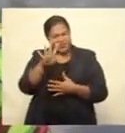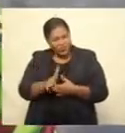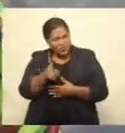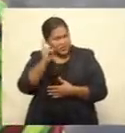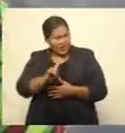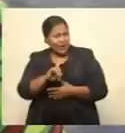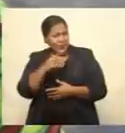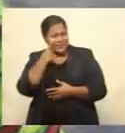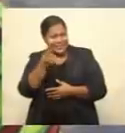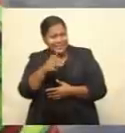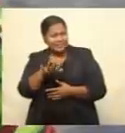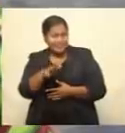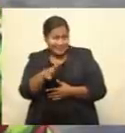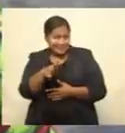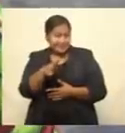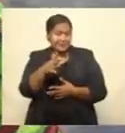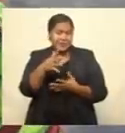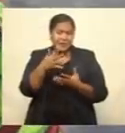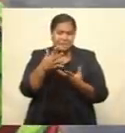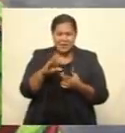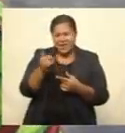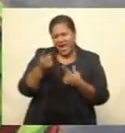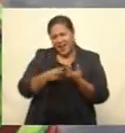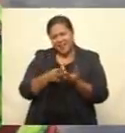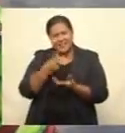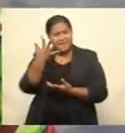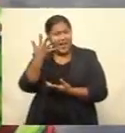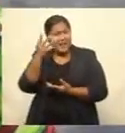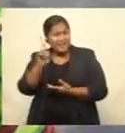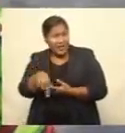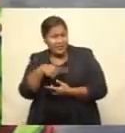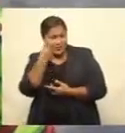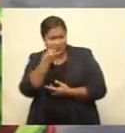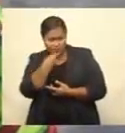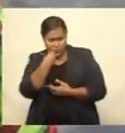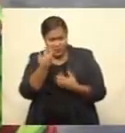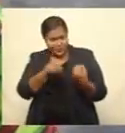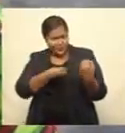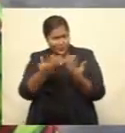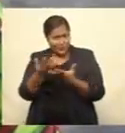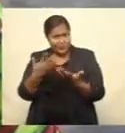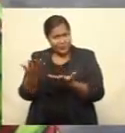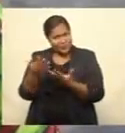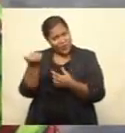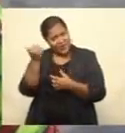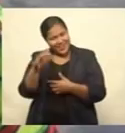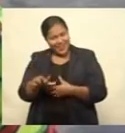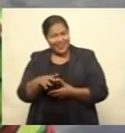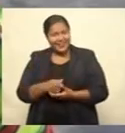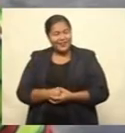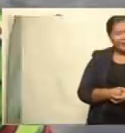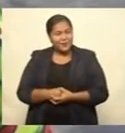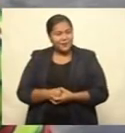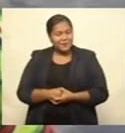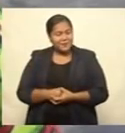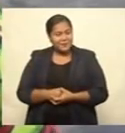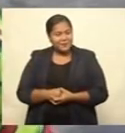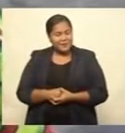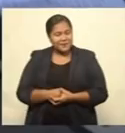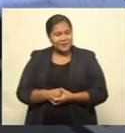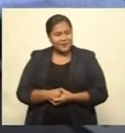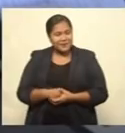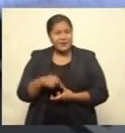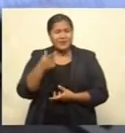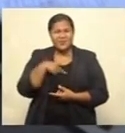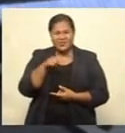close to another 5,000 ration packs that has gone out, but we are all, because this